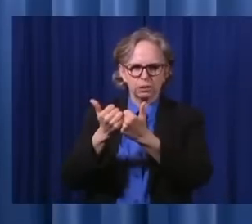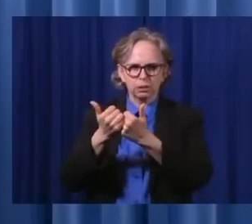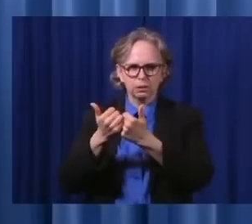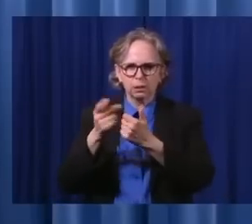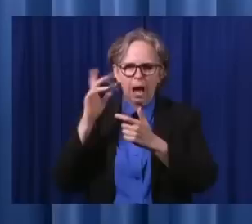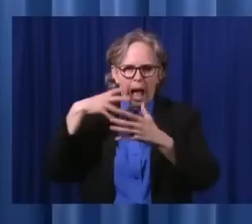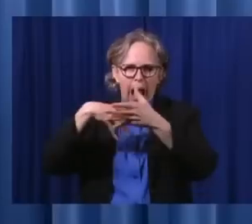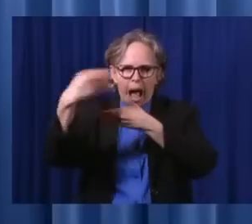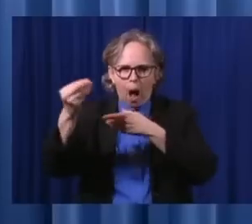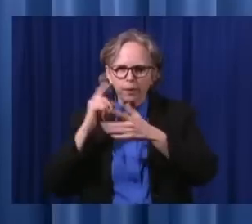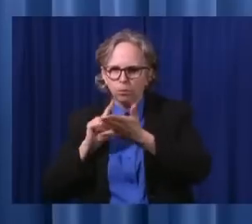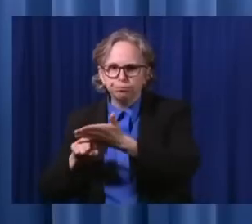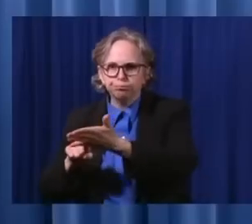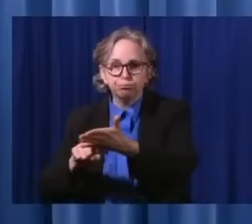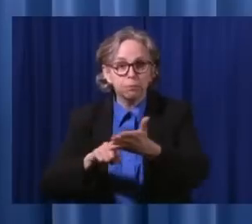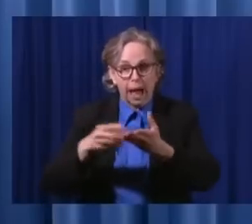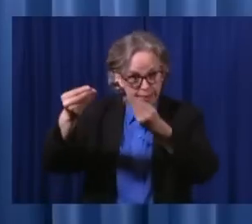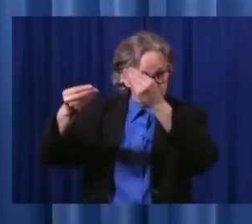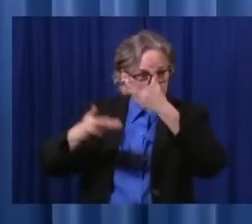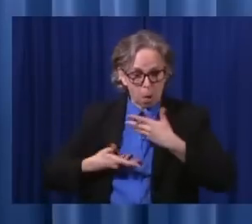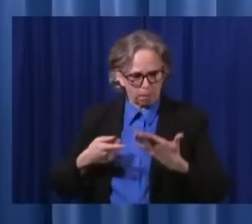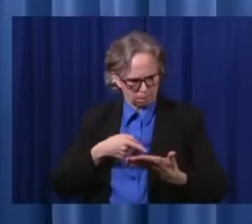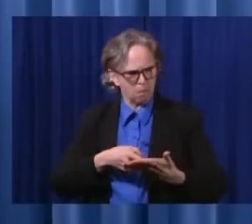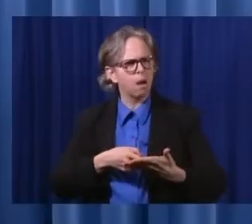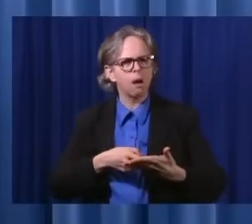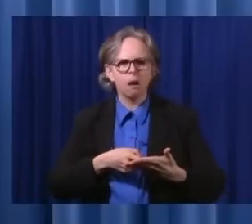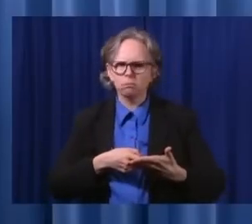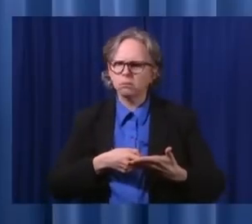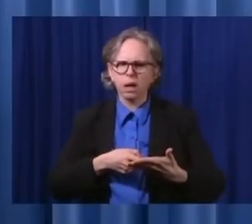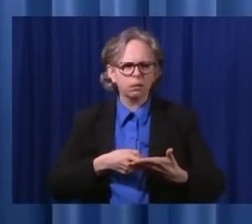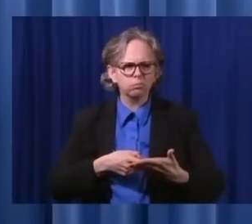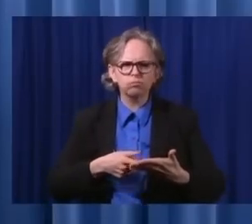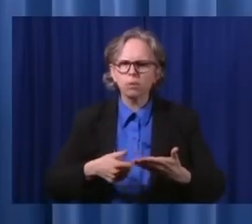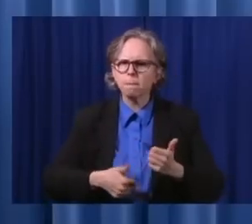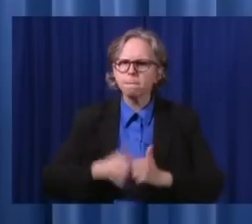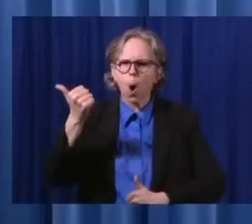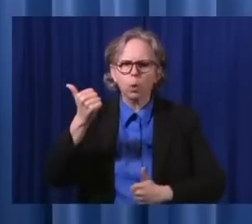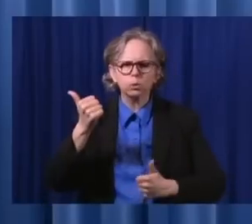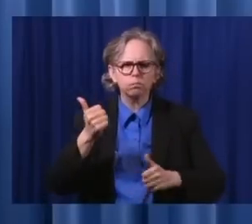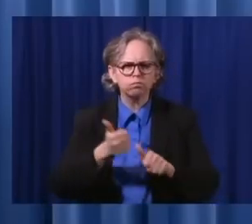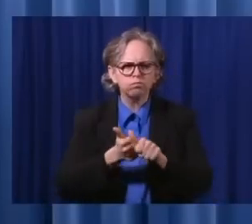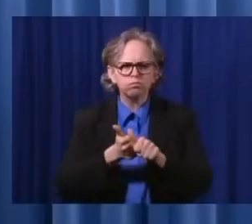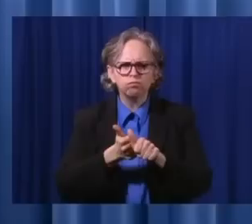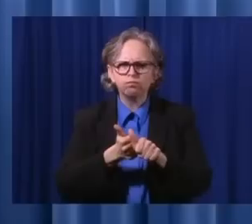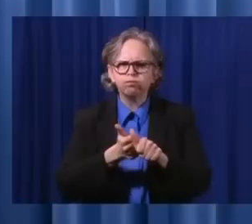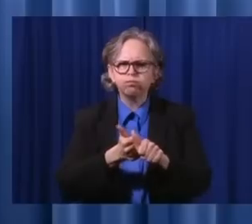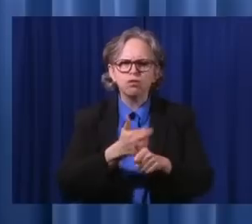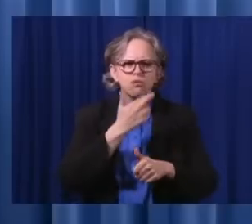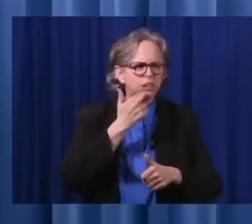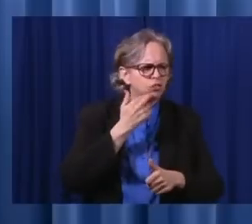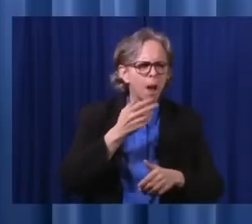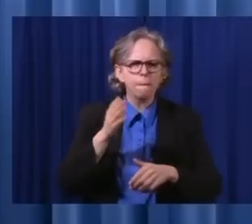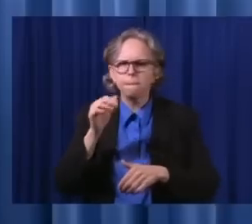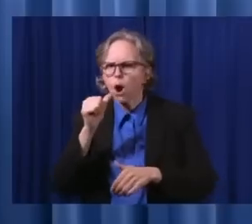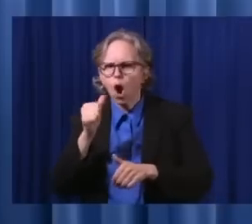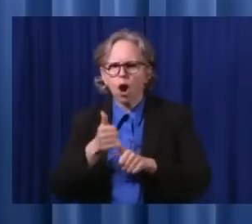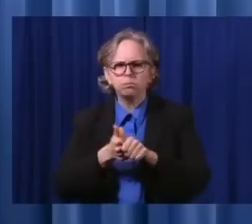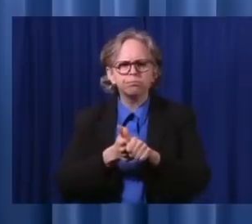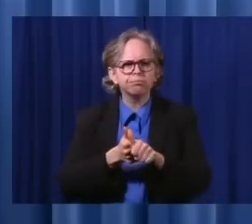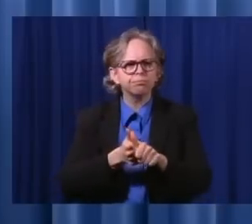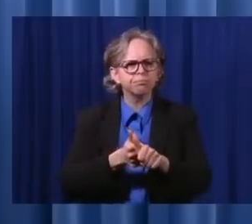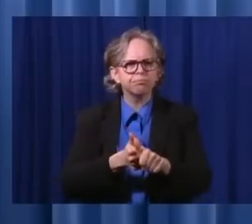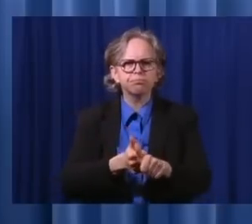summary was, and the vast majority of restaurants, the vast majority of bars